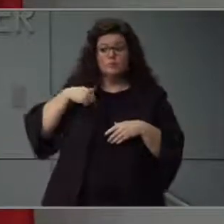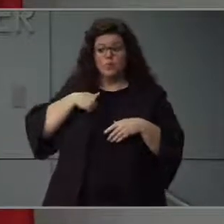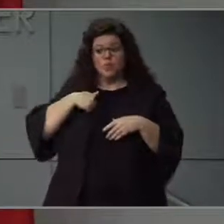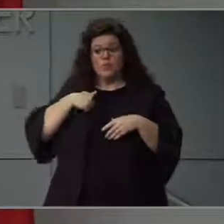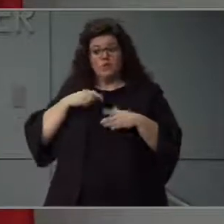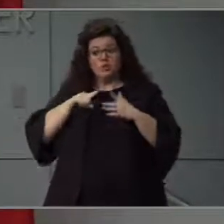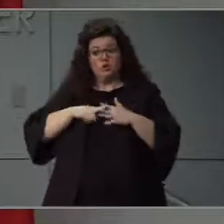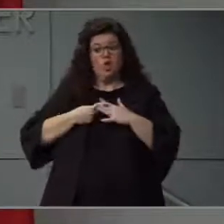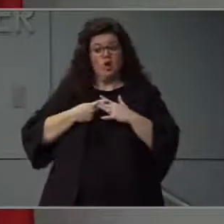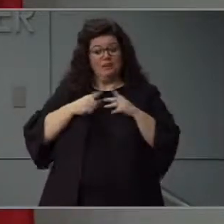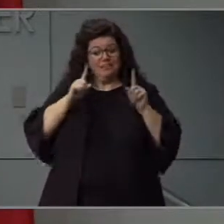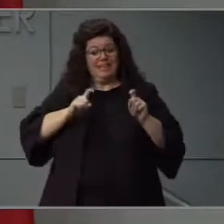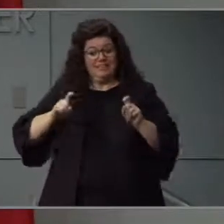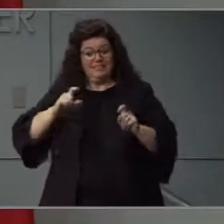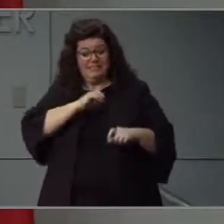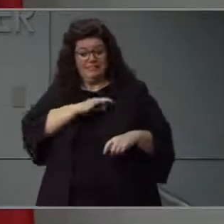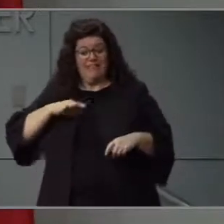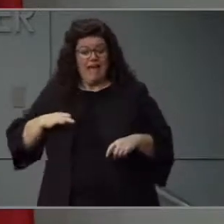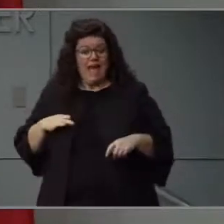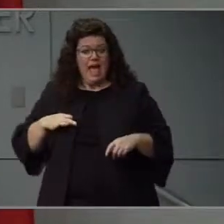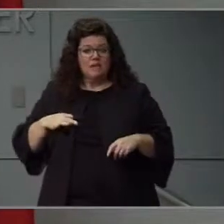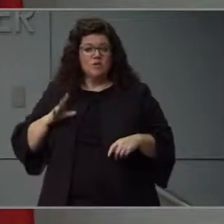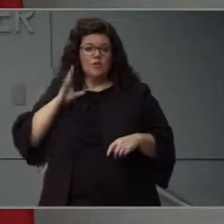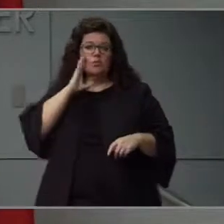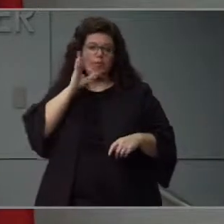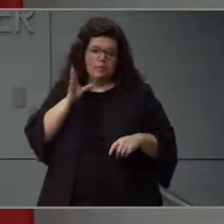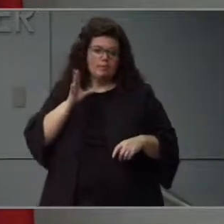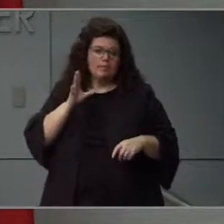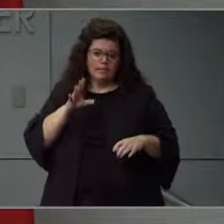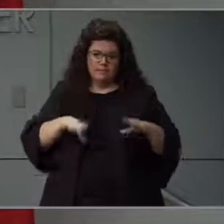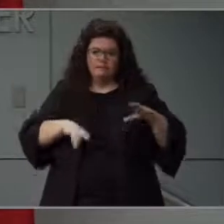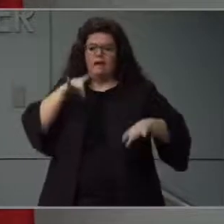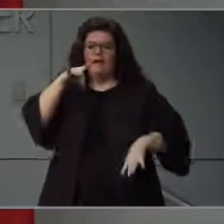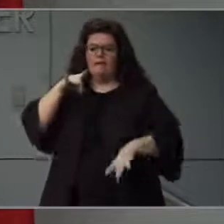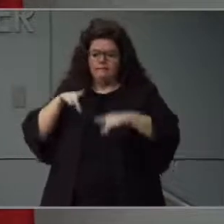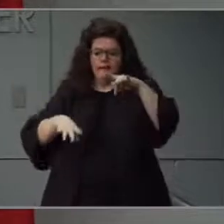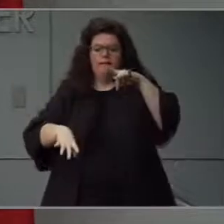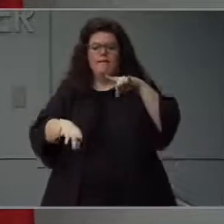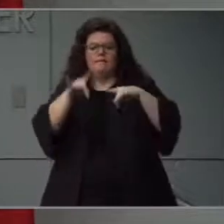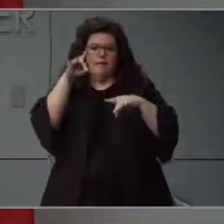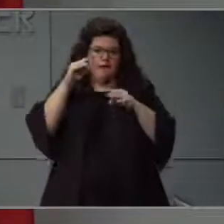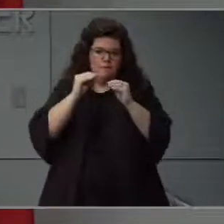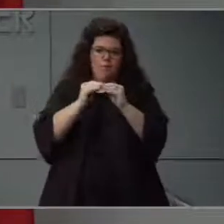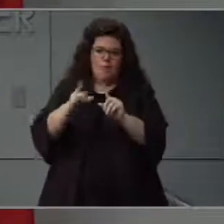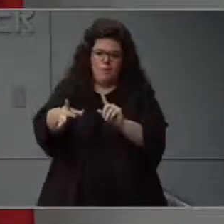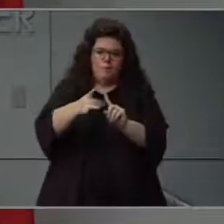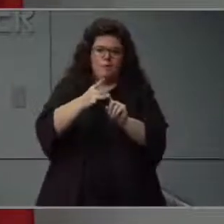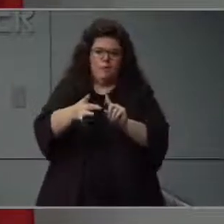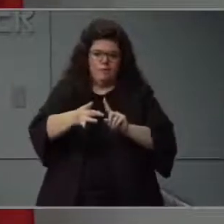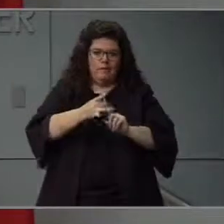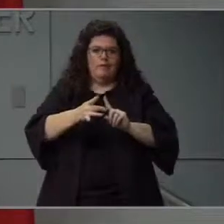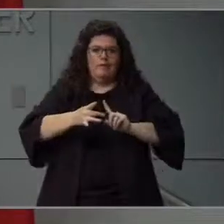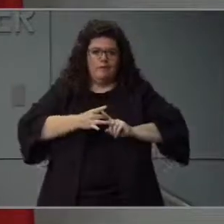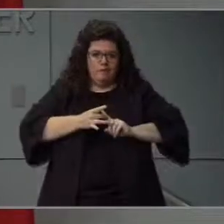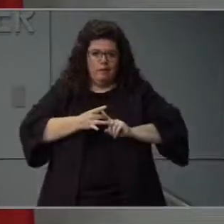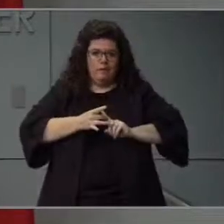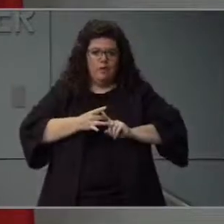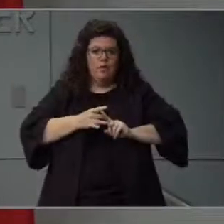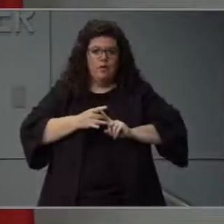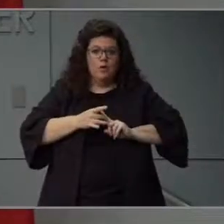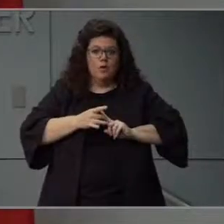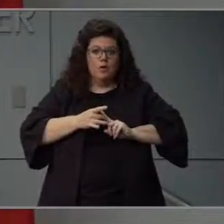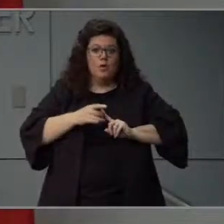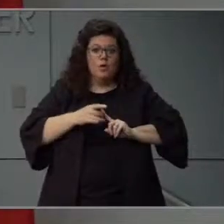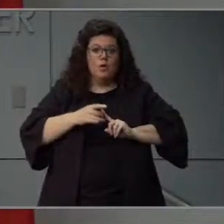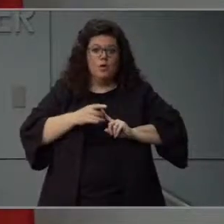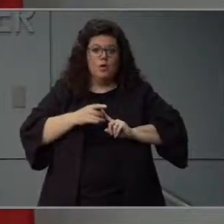staff, we know we're going to find more virus potentially. Then we'll trace back to where are those staff? Are they in one of these correctional